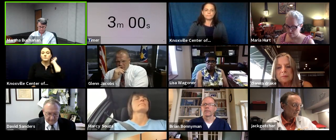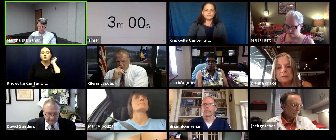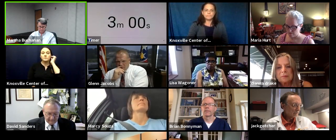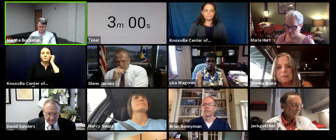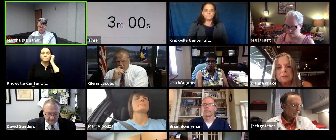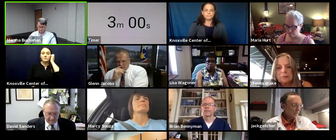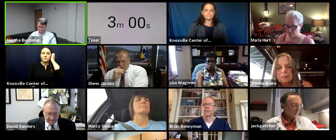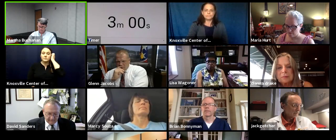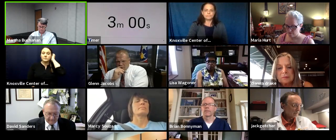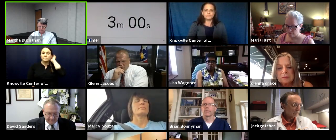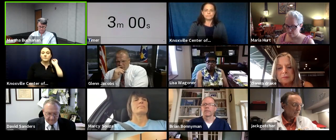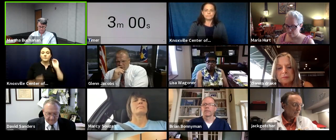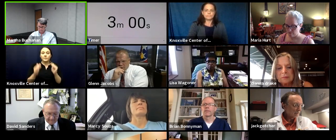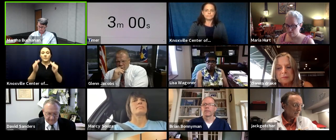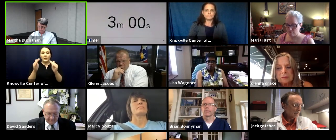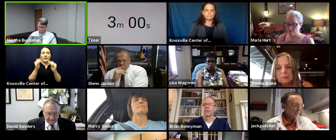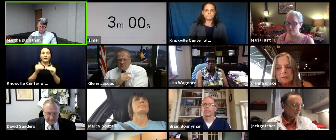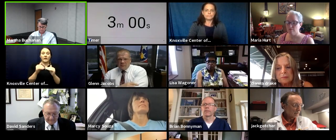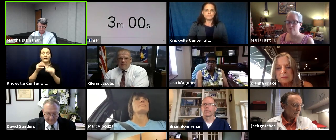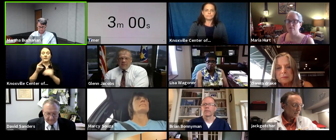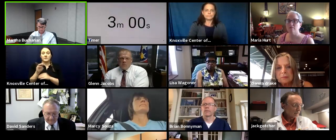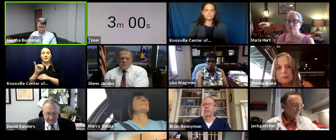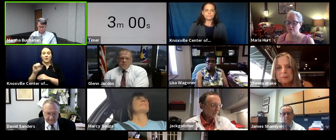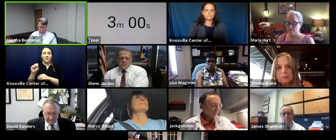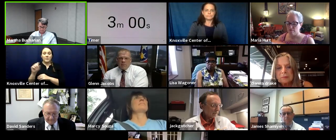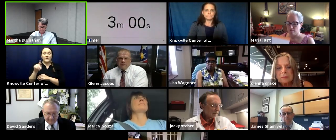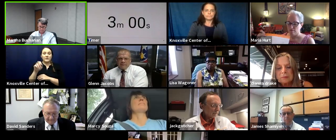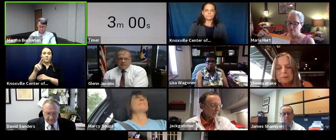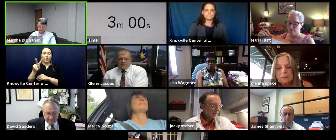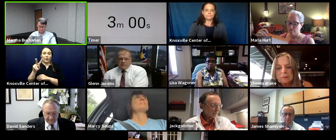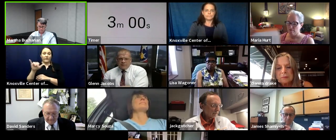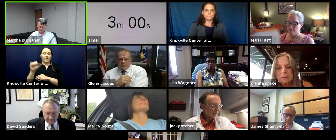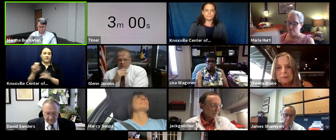All right, next we have Ms. Purvis also joining us on Zoom.